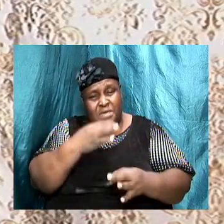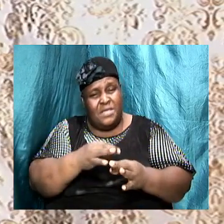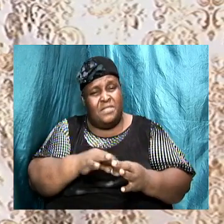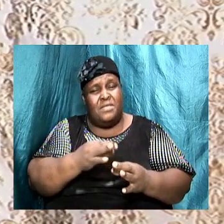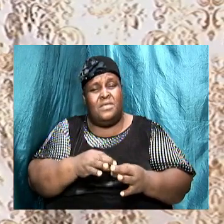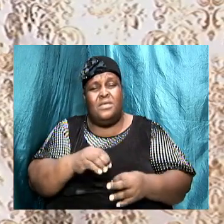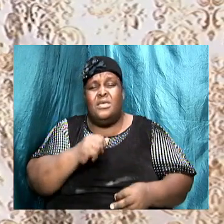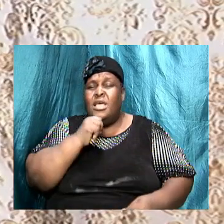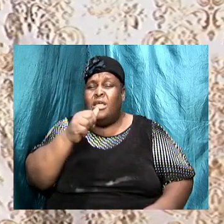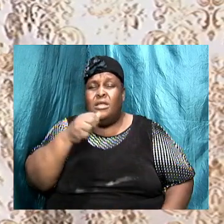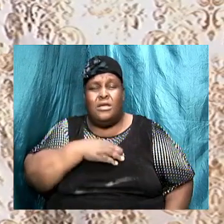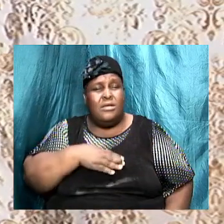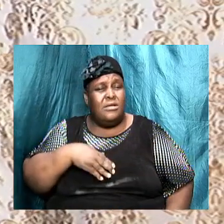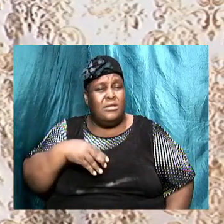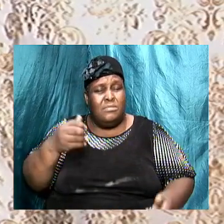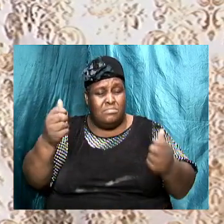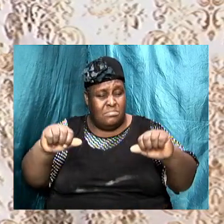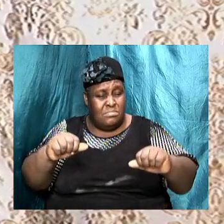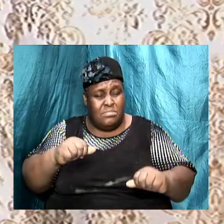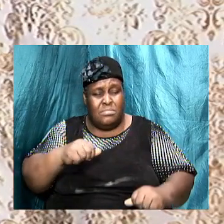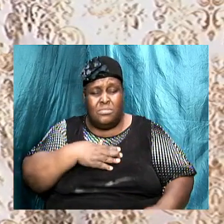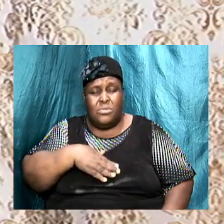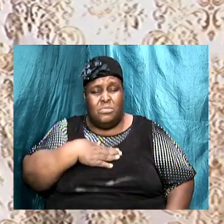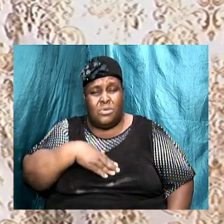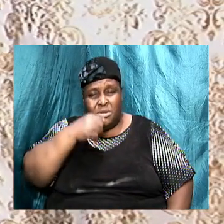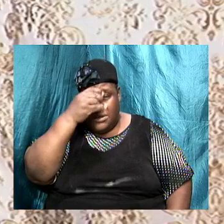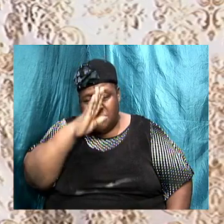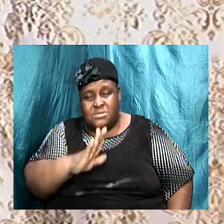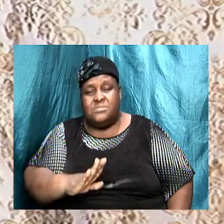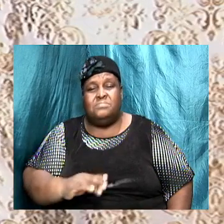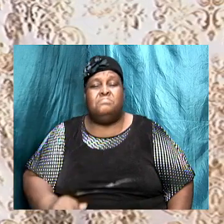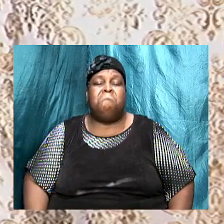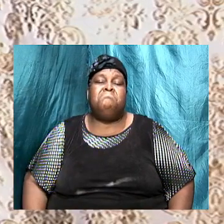is impossible to please God.